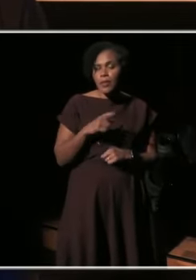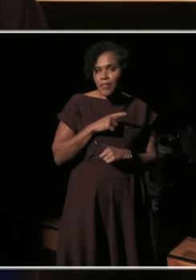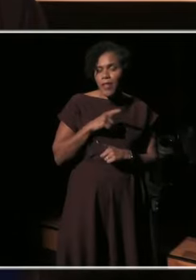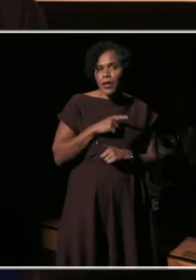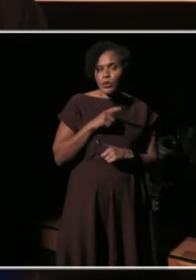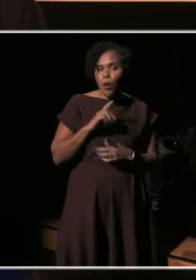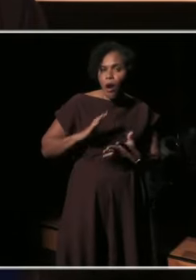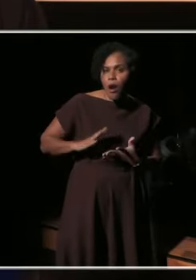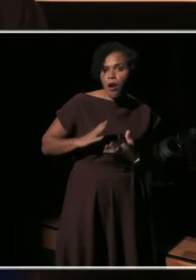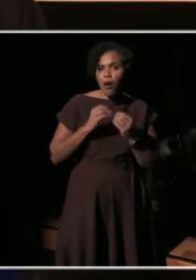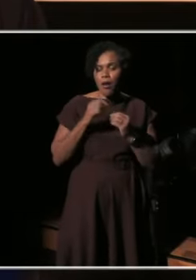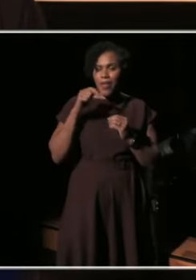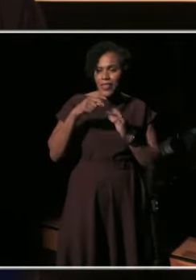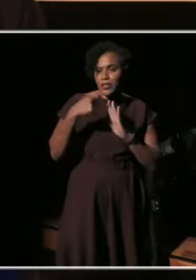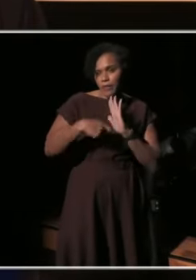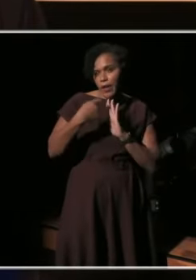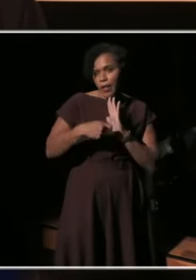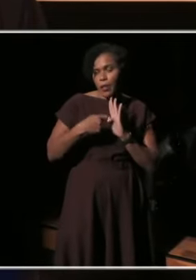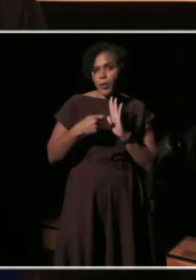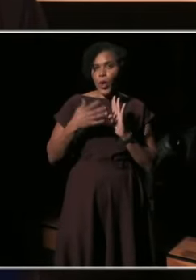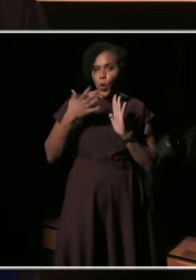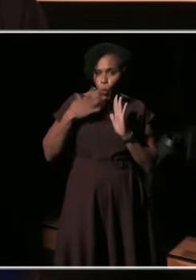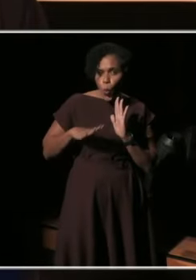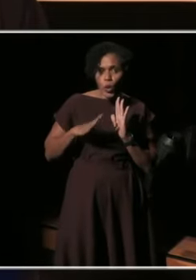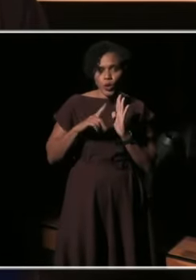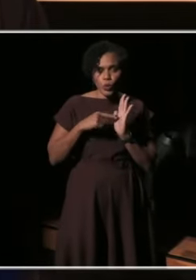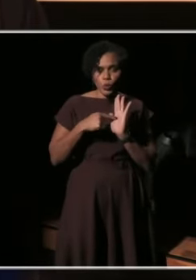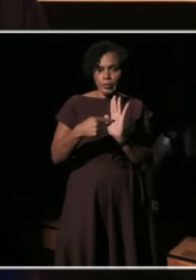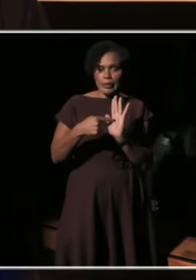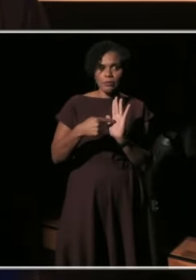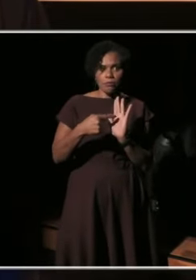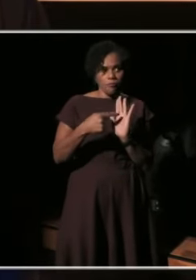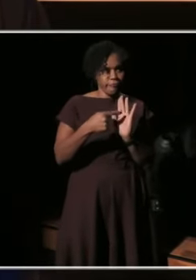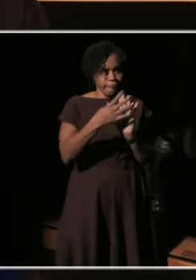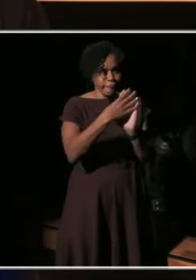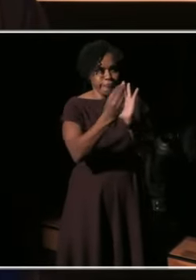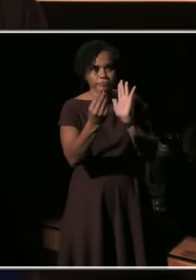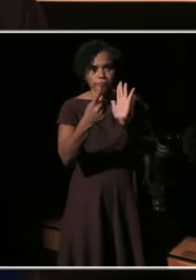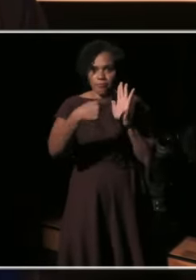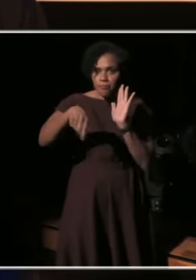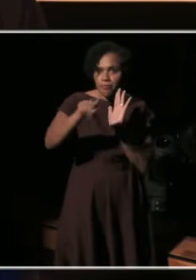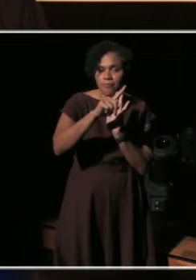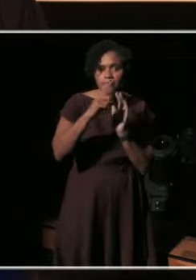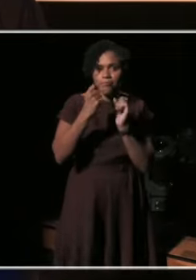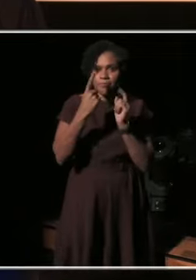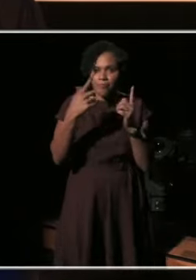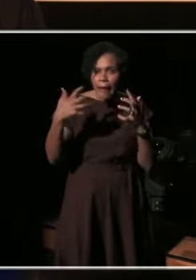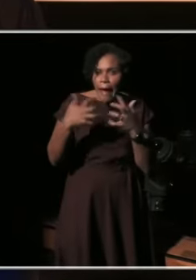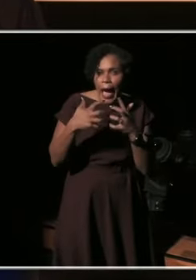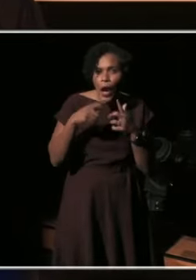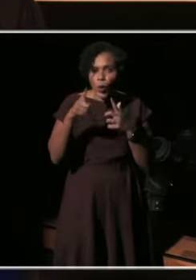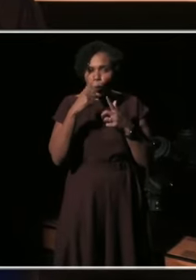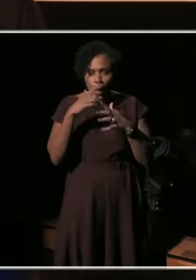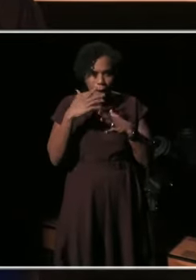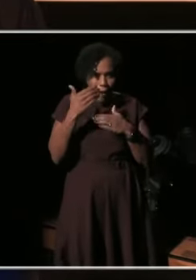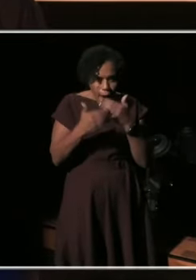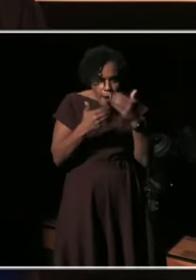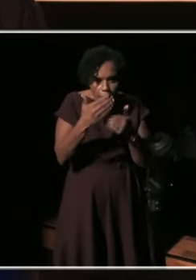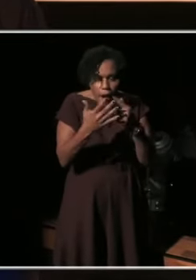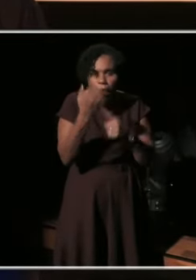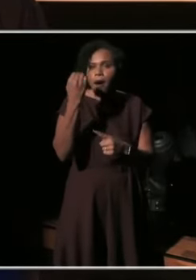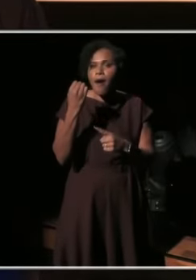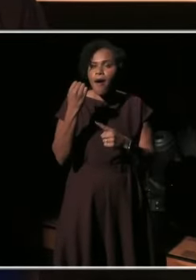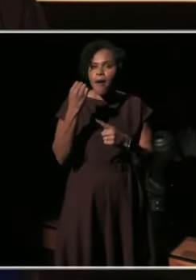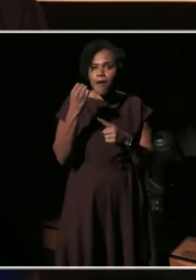this film. The intention was to be a blueprint to really help people figure out how to pursue their dreams and where to start